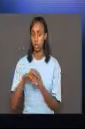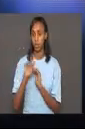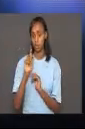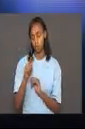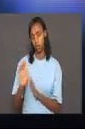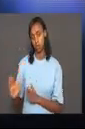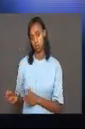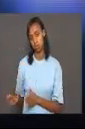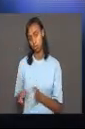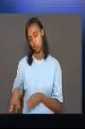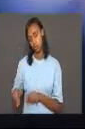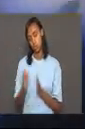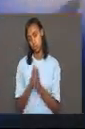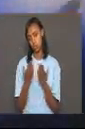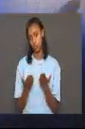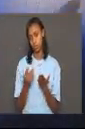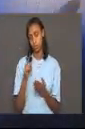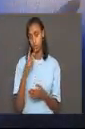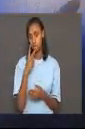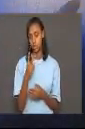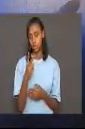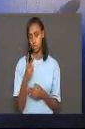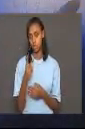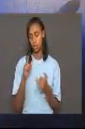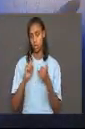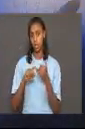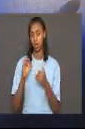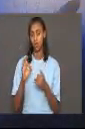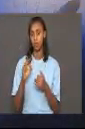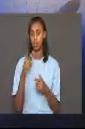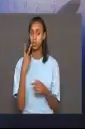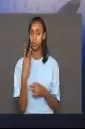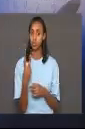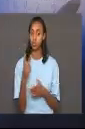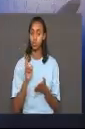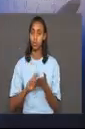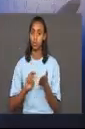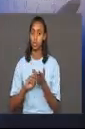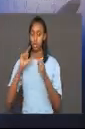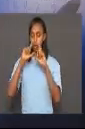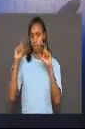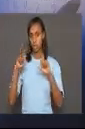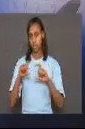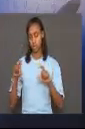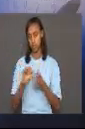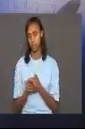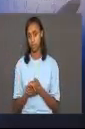in your student books. You will see the endings for the 2 reading